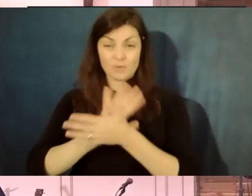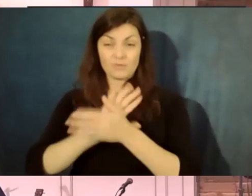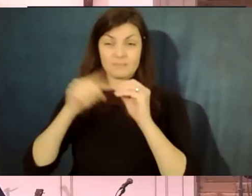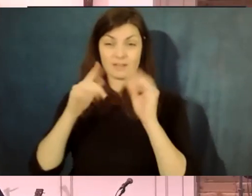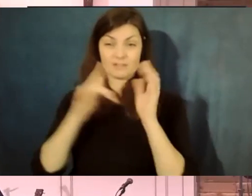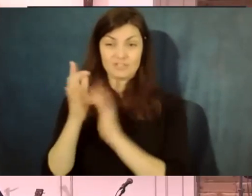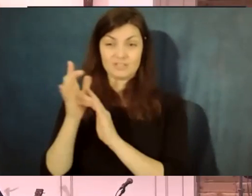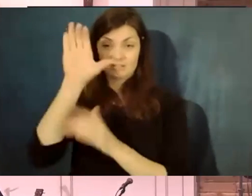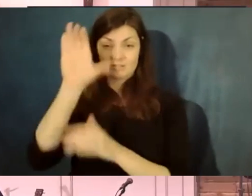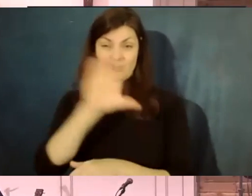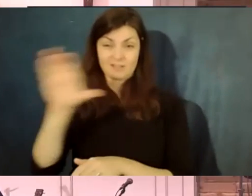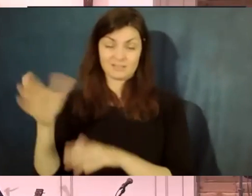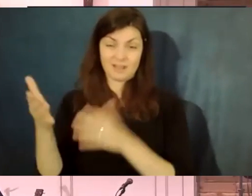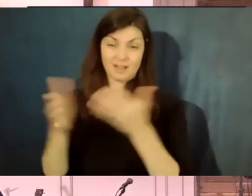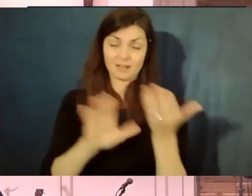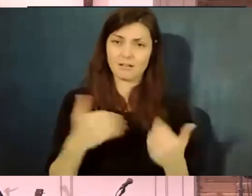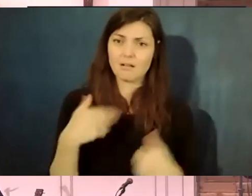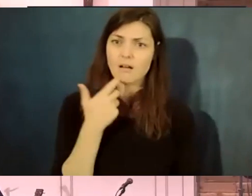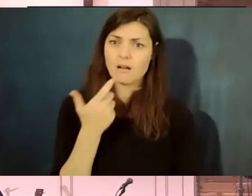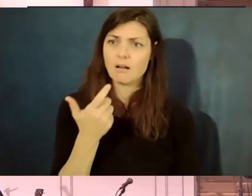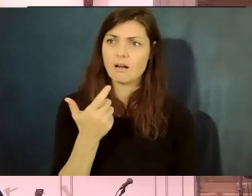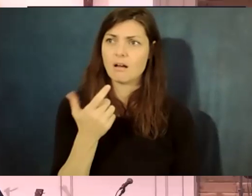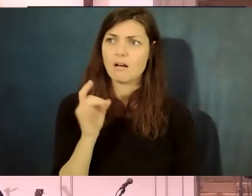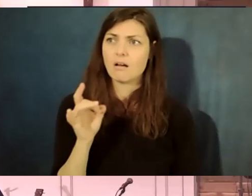most difficult thing that Jesus endured wasn't the physical.